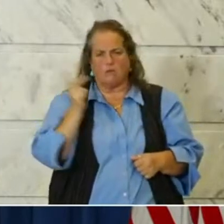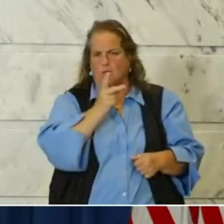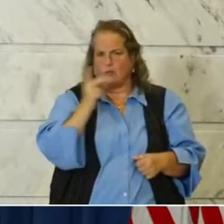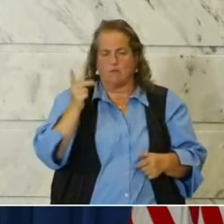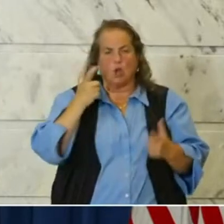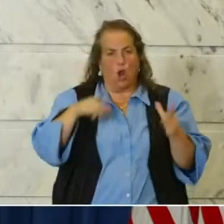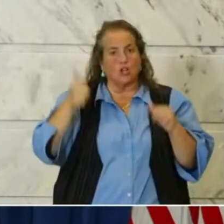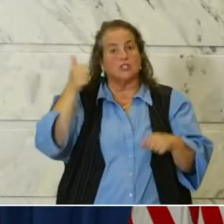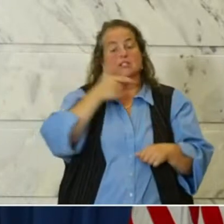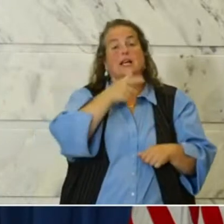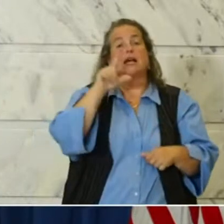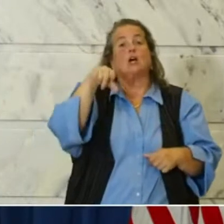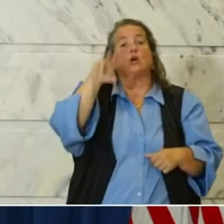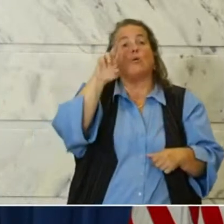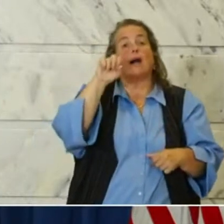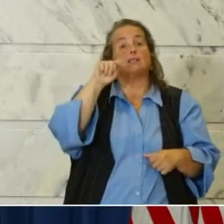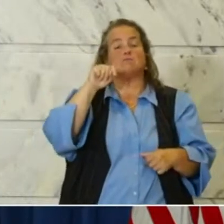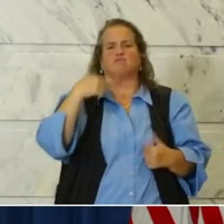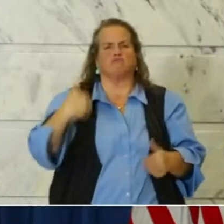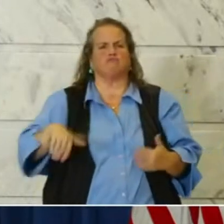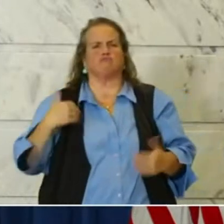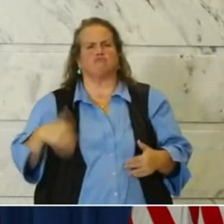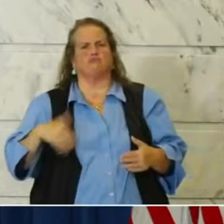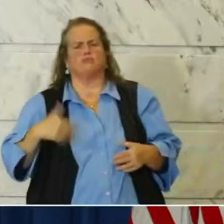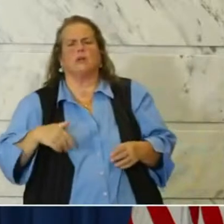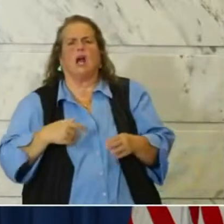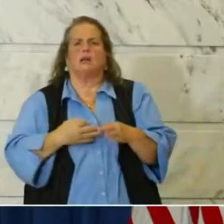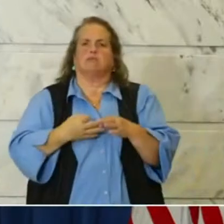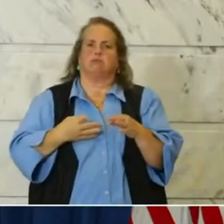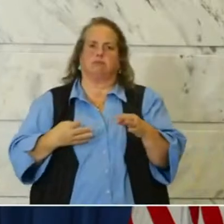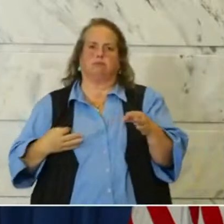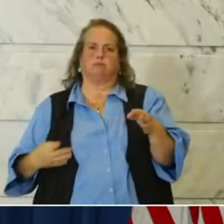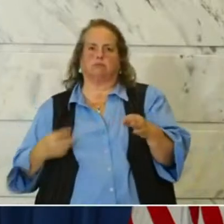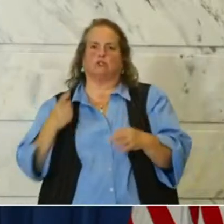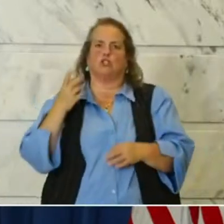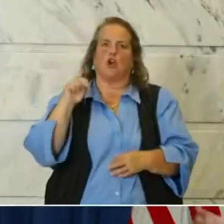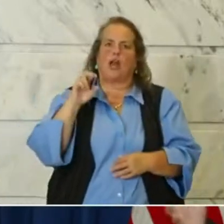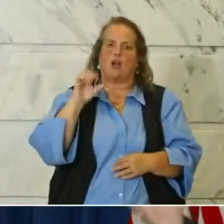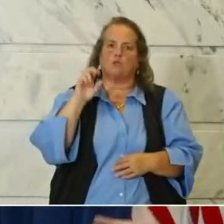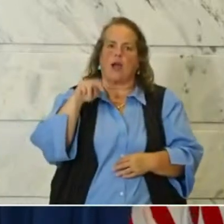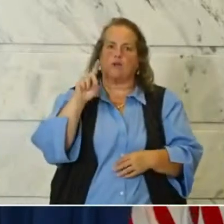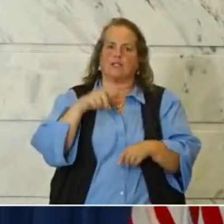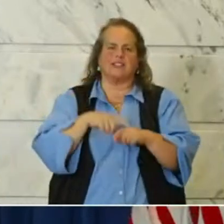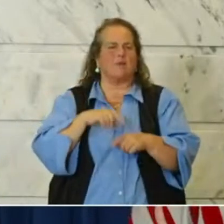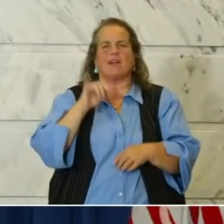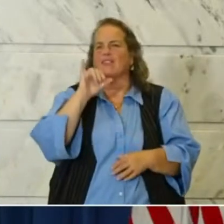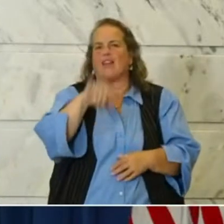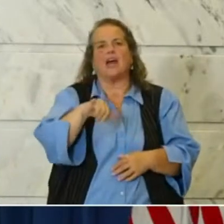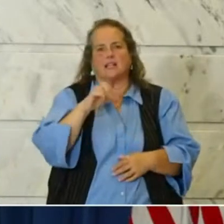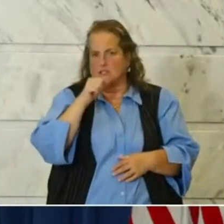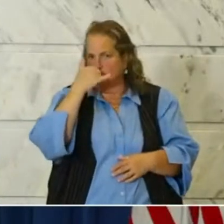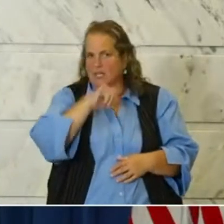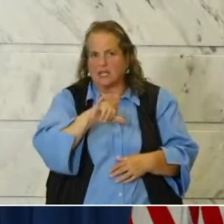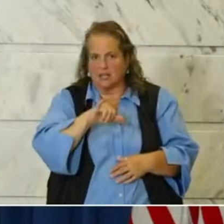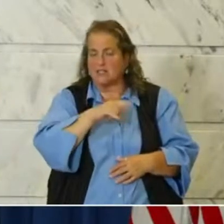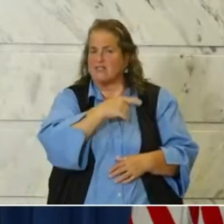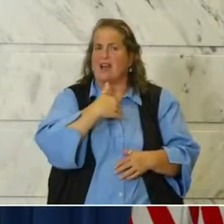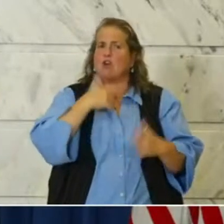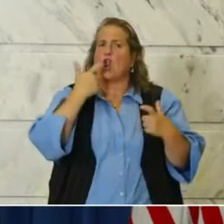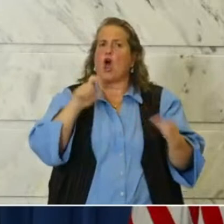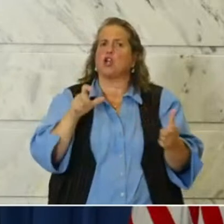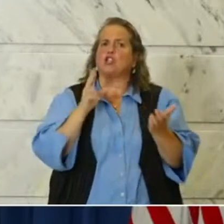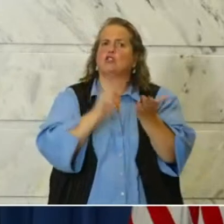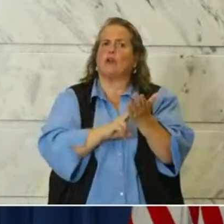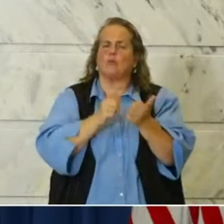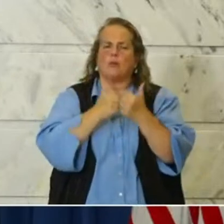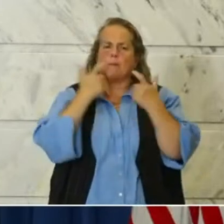think it's an inexcusable turnaround time. And they have large contracts with big healthcare groups that are out